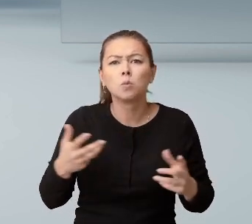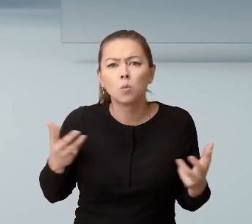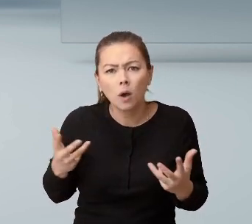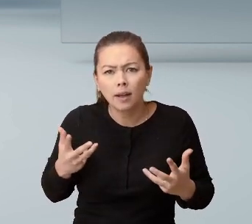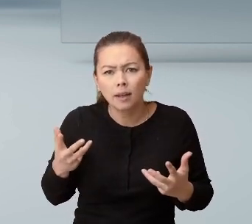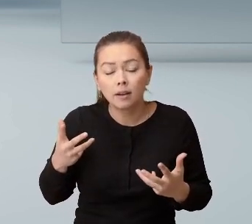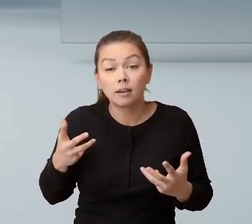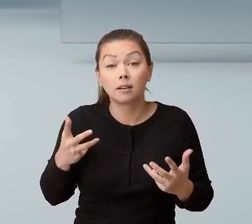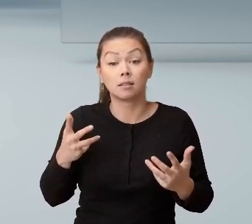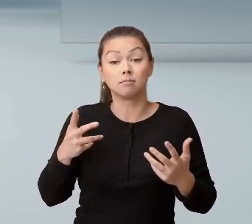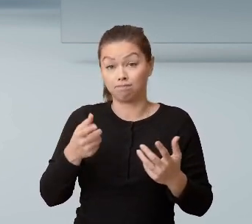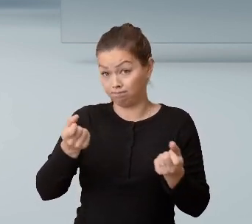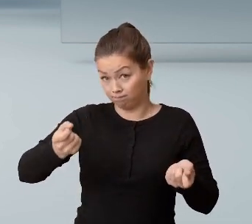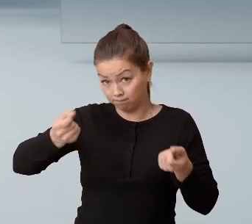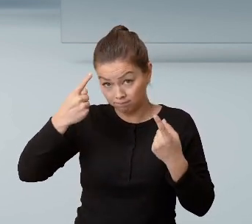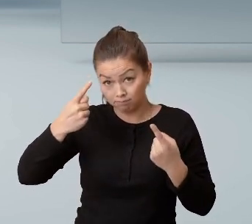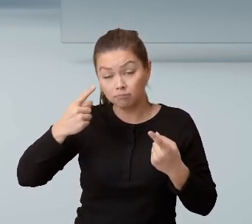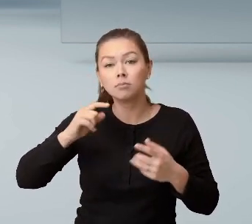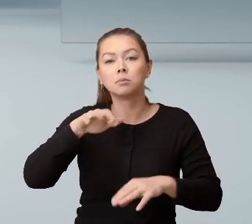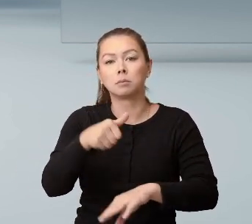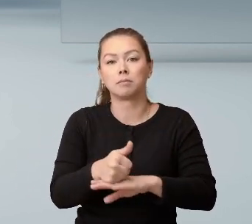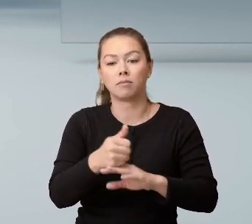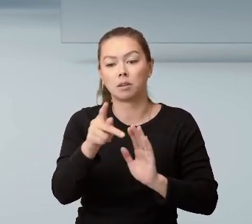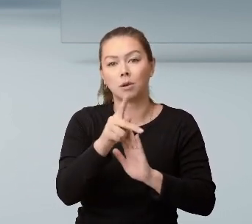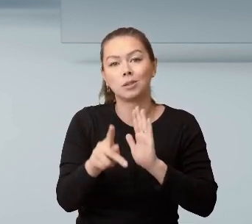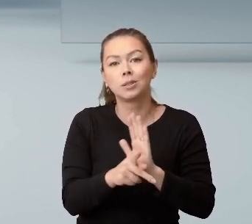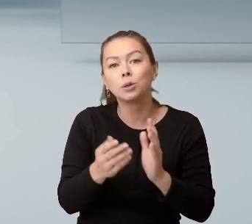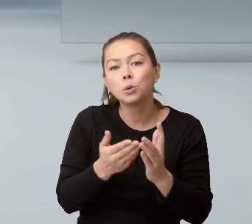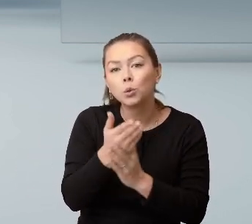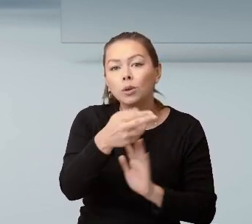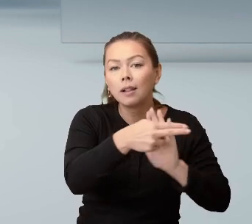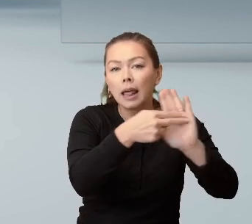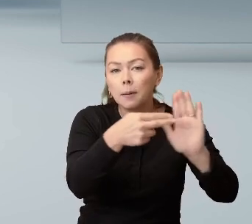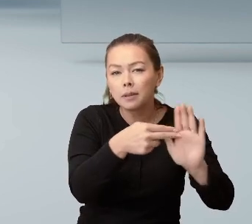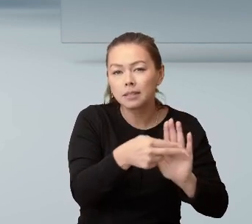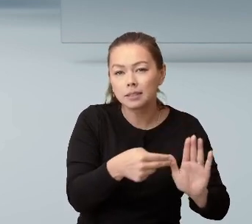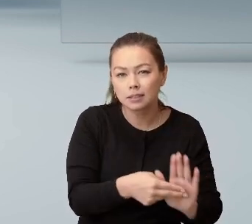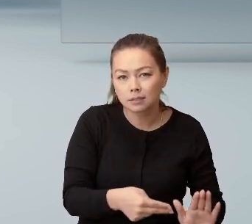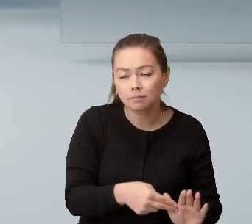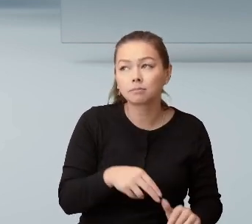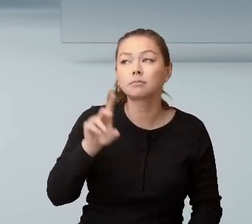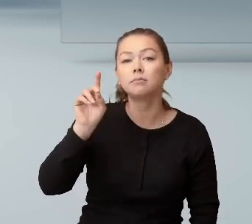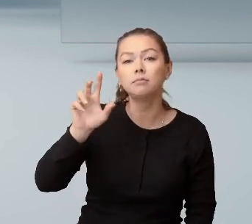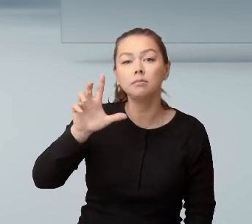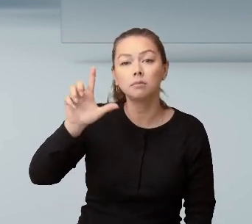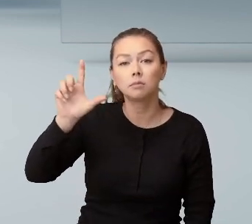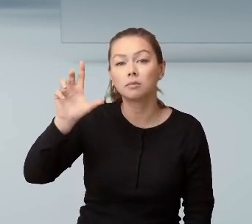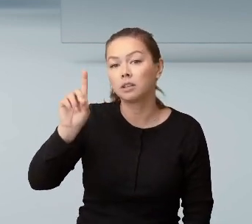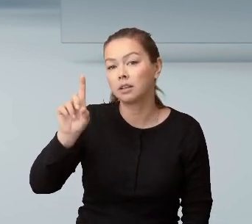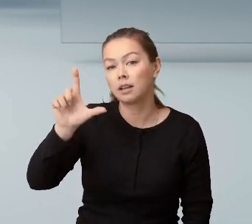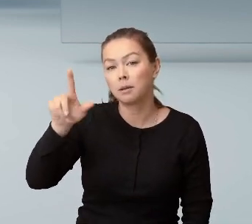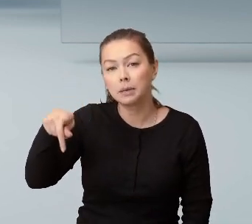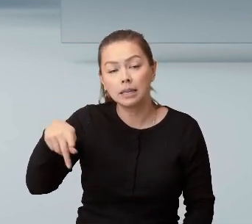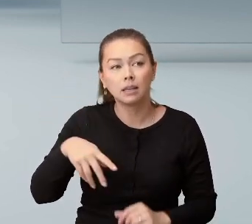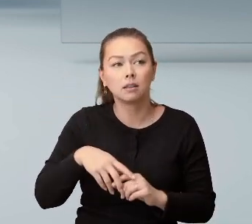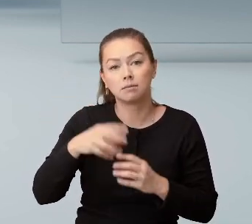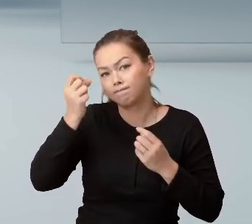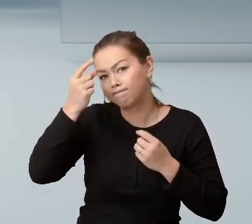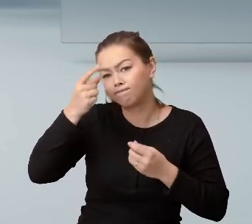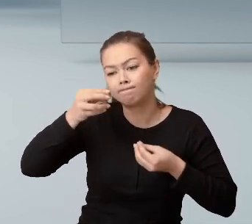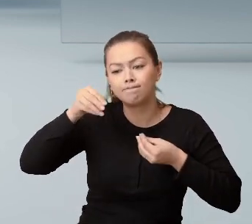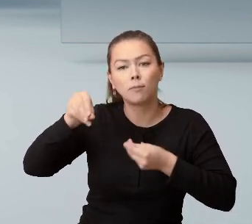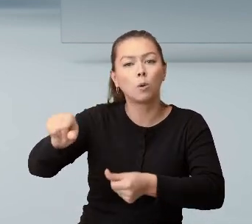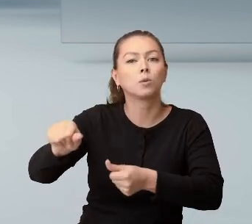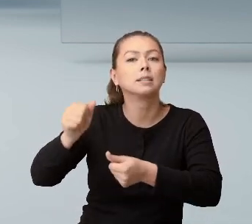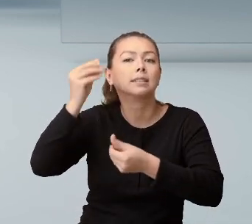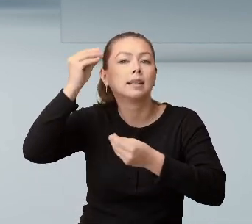you can implement that policy through labels. If you think about DLP, understanding the flow of data, what might be valid for one